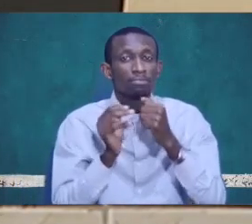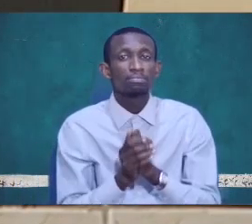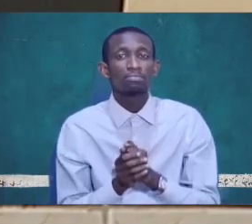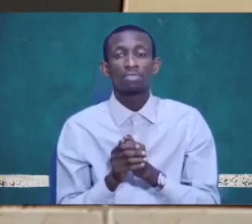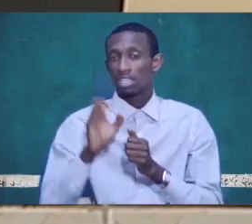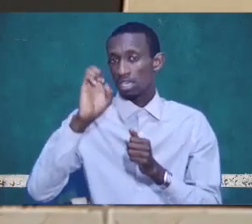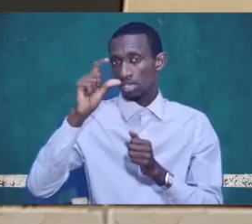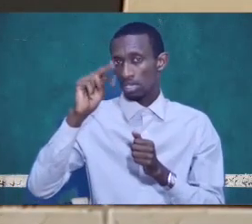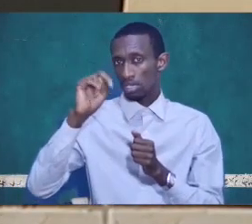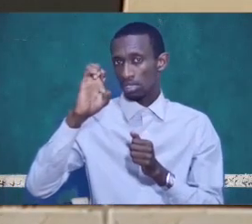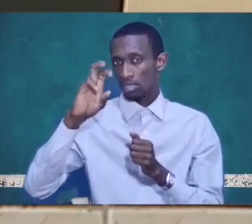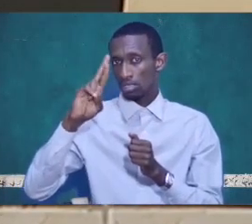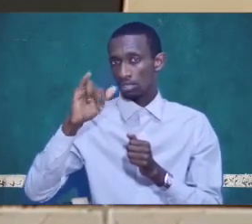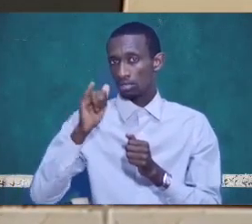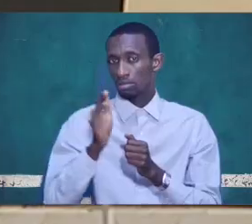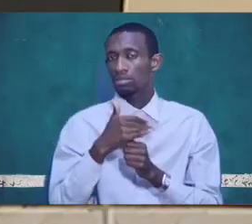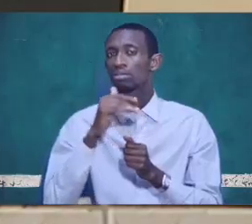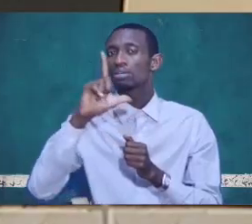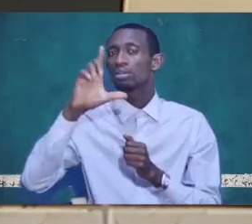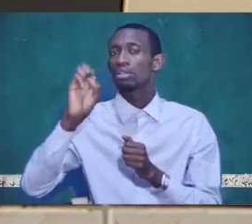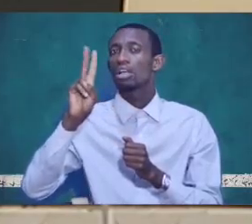energy levels in the atom.